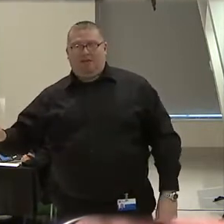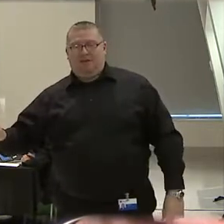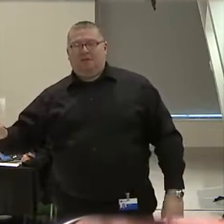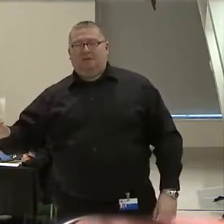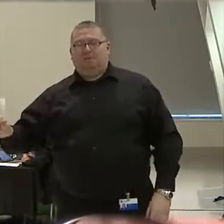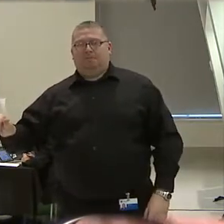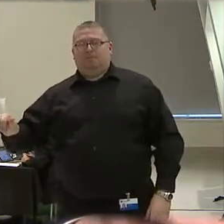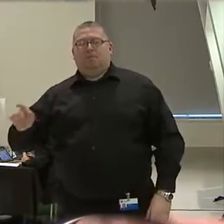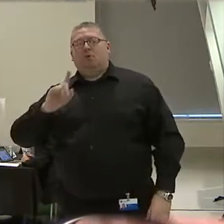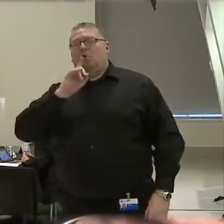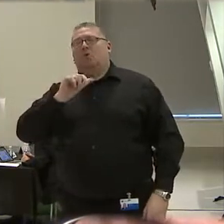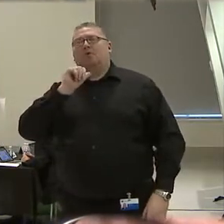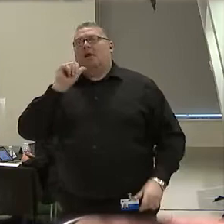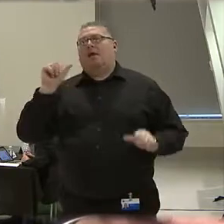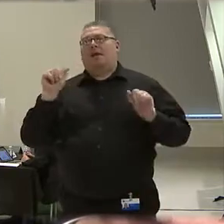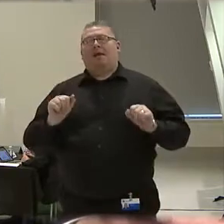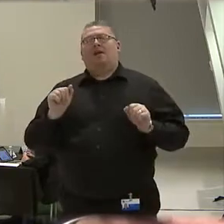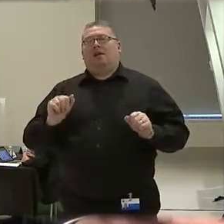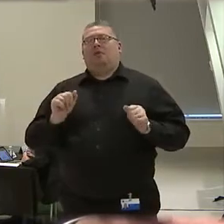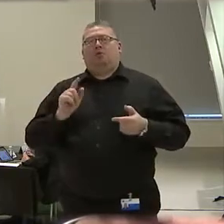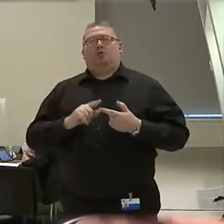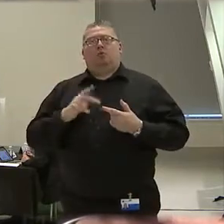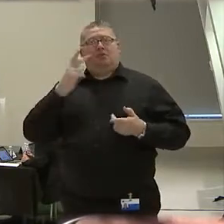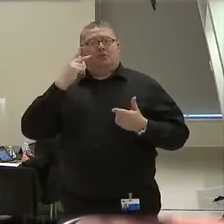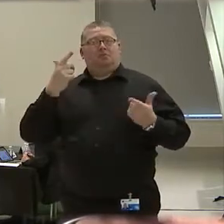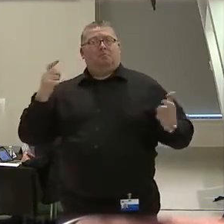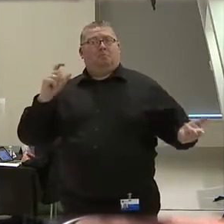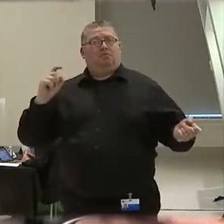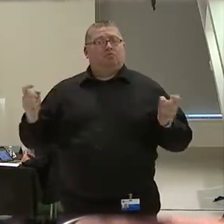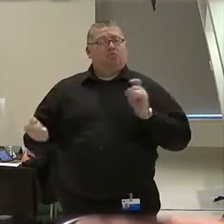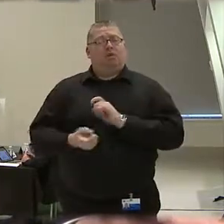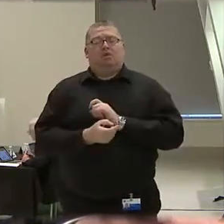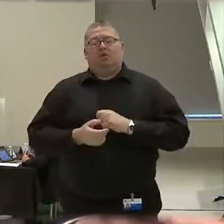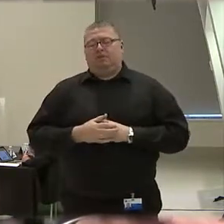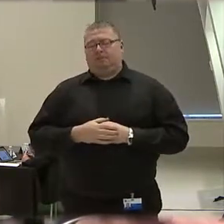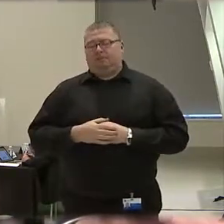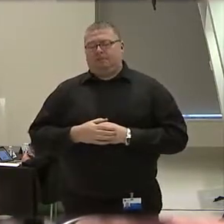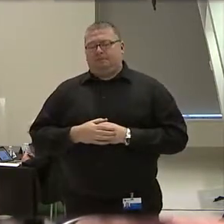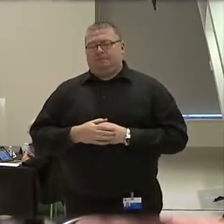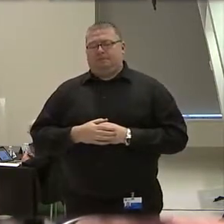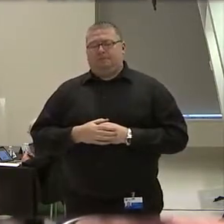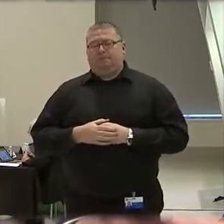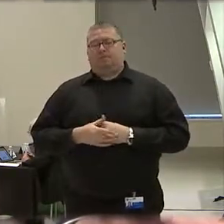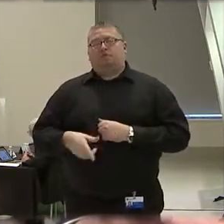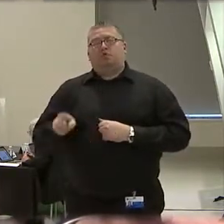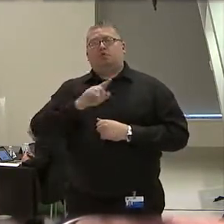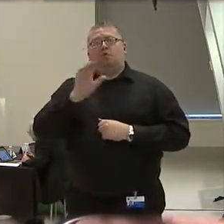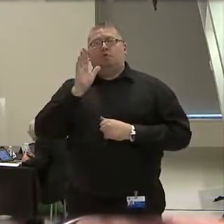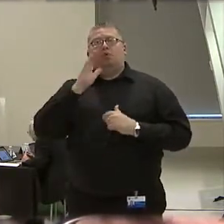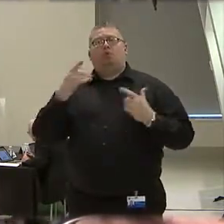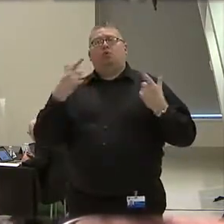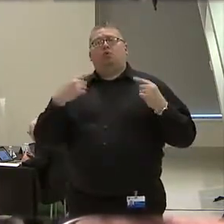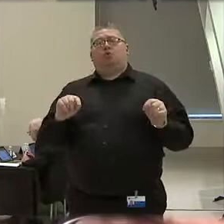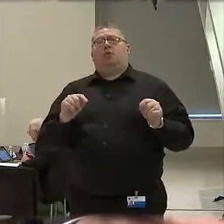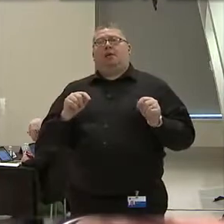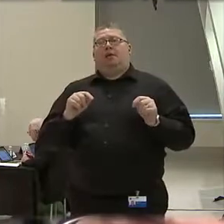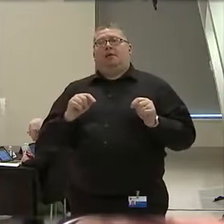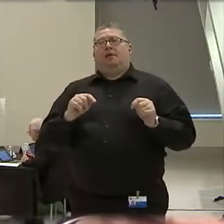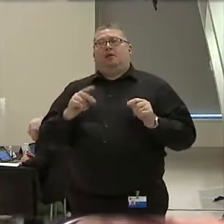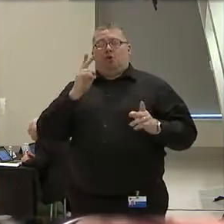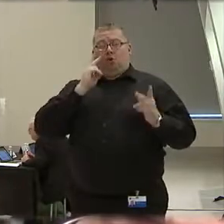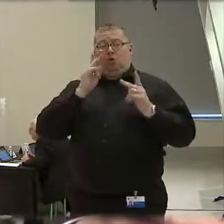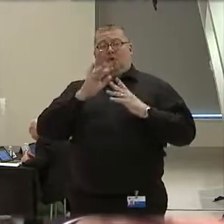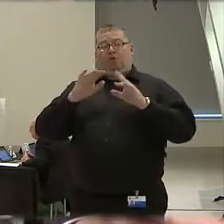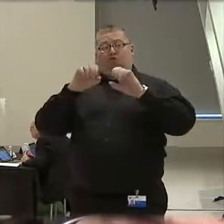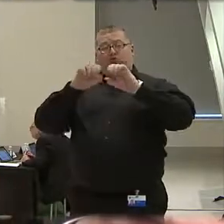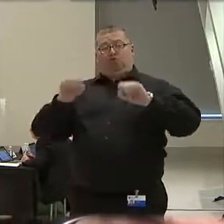it really wasn't able to make significant change. And so you are going to try to look at structure, and you may look at Los